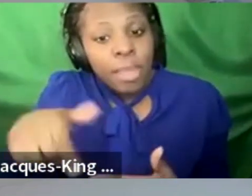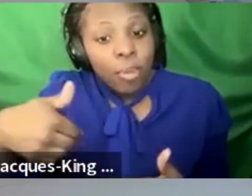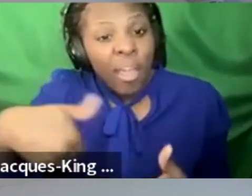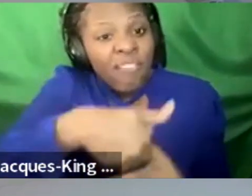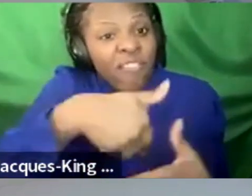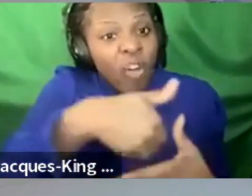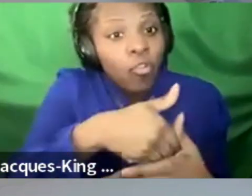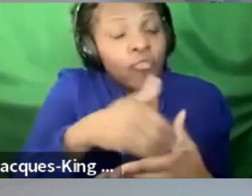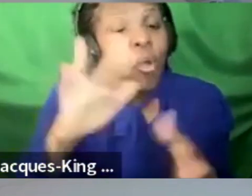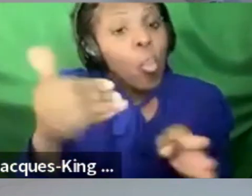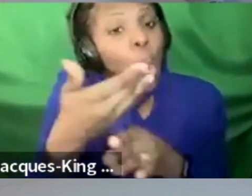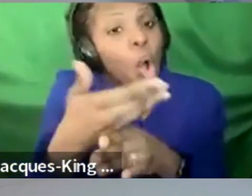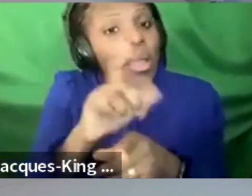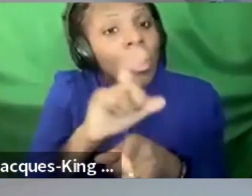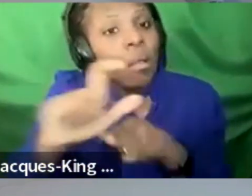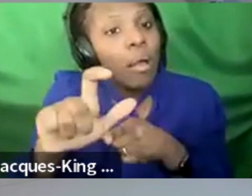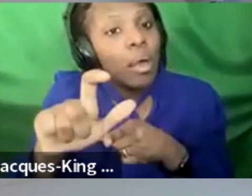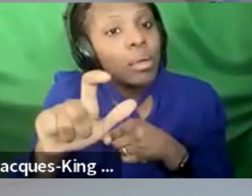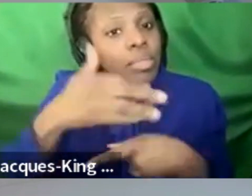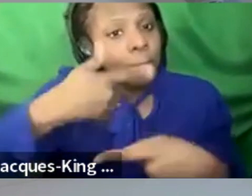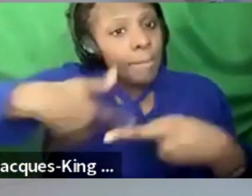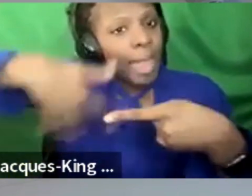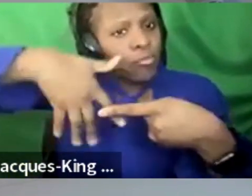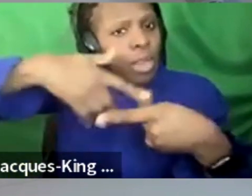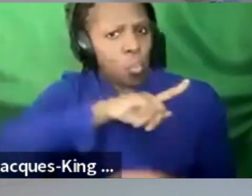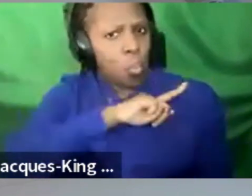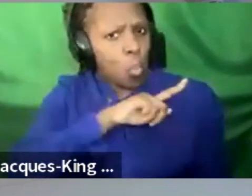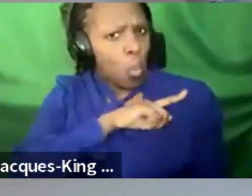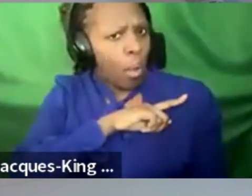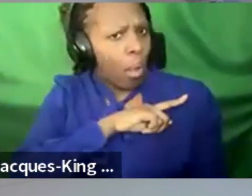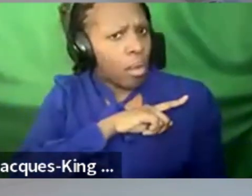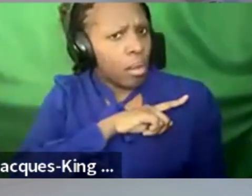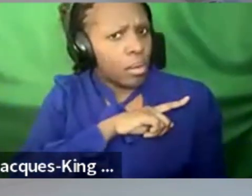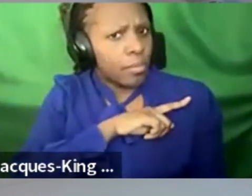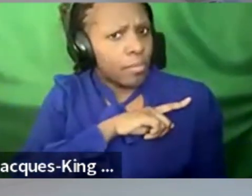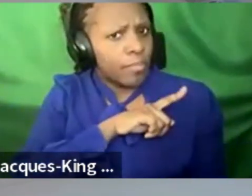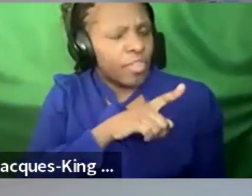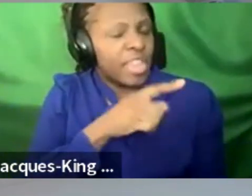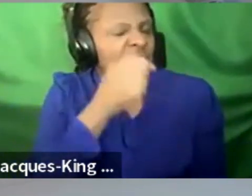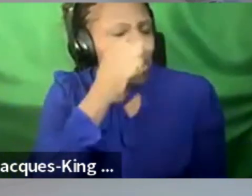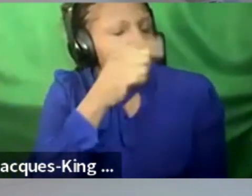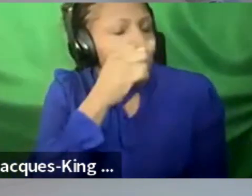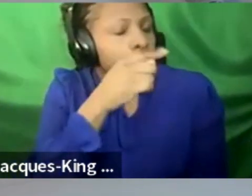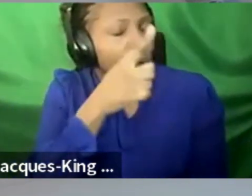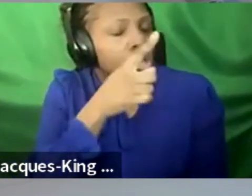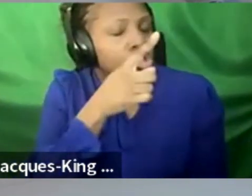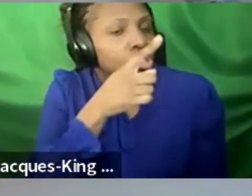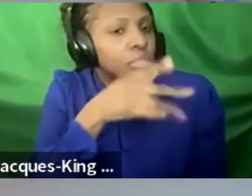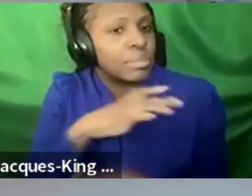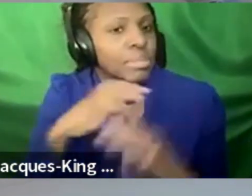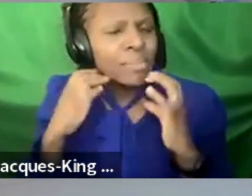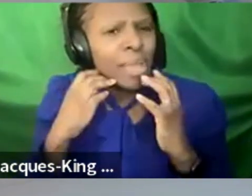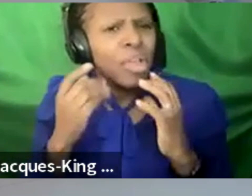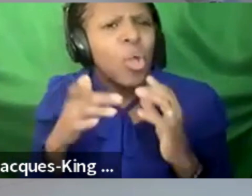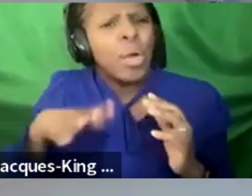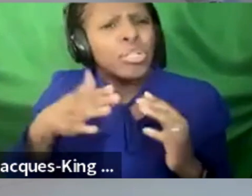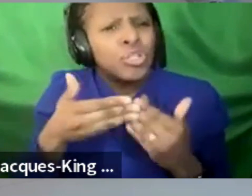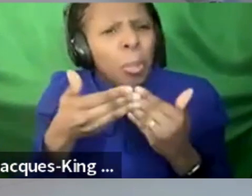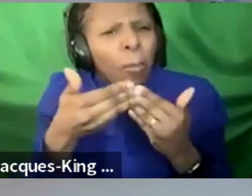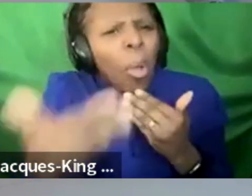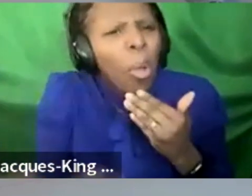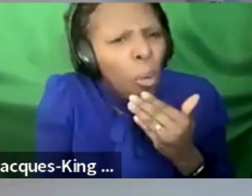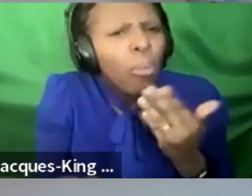backgrounds. And the reason I wanted to do that is because obviously there's the posh Shakespeare voice and trying to get beyond that.